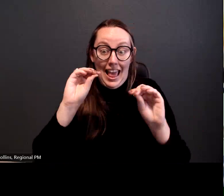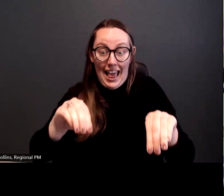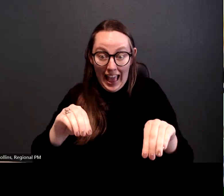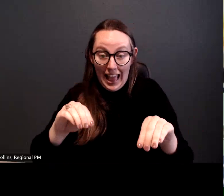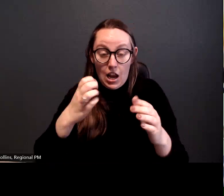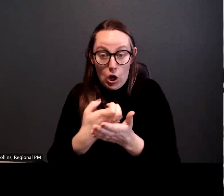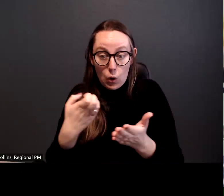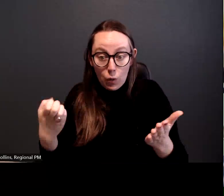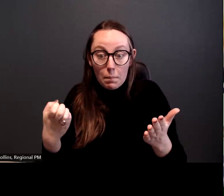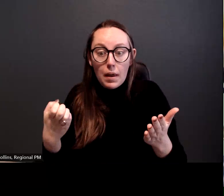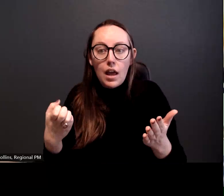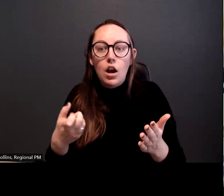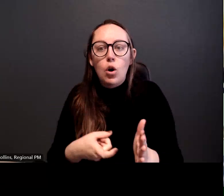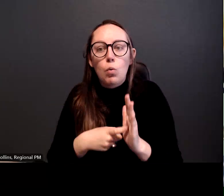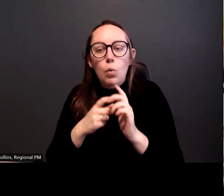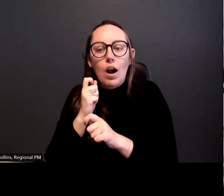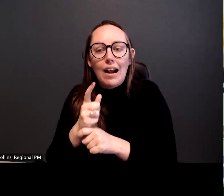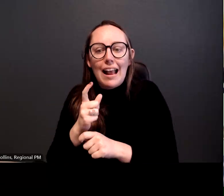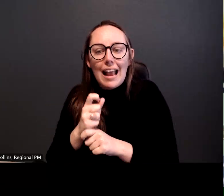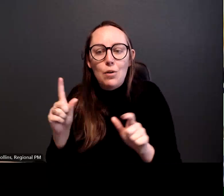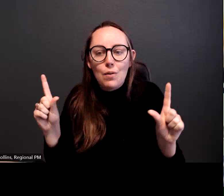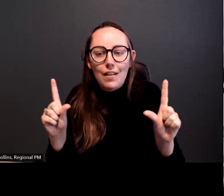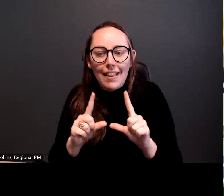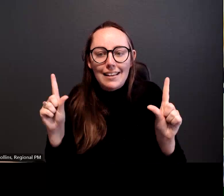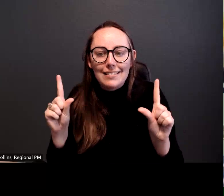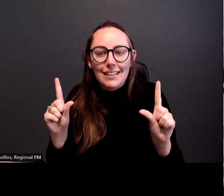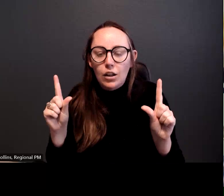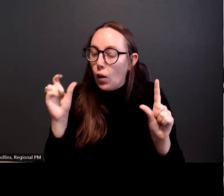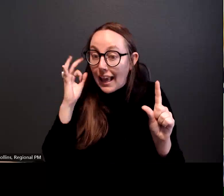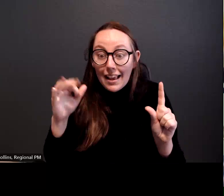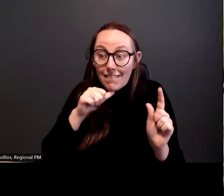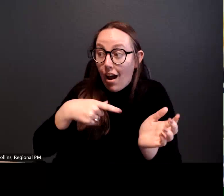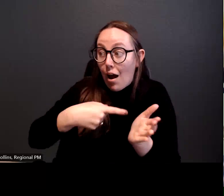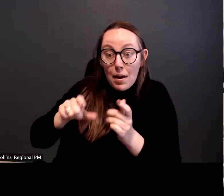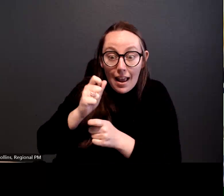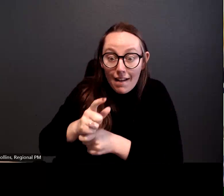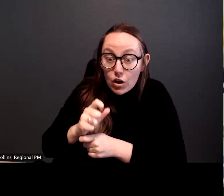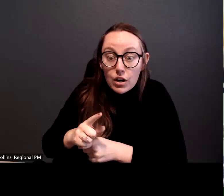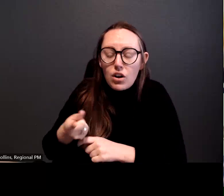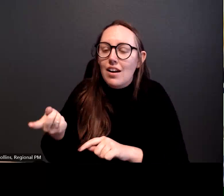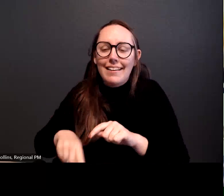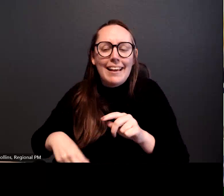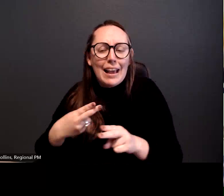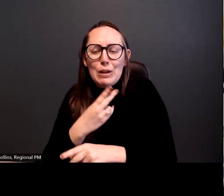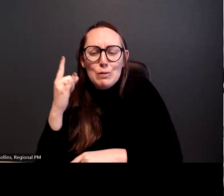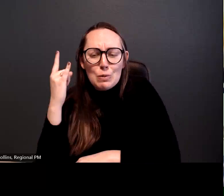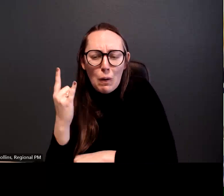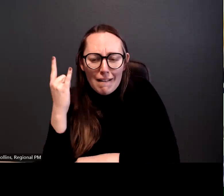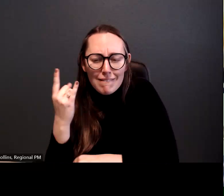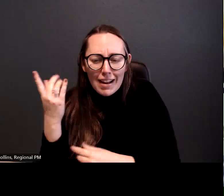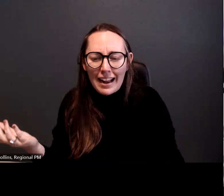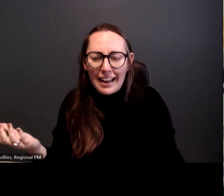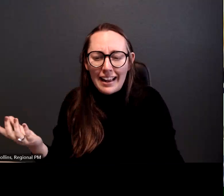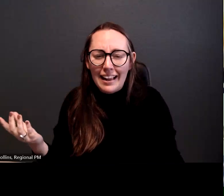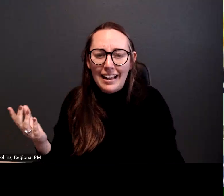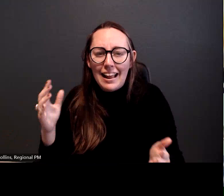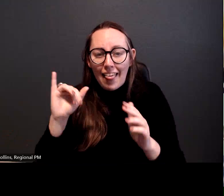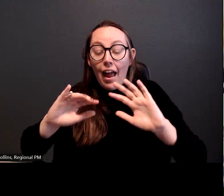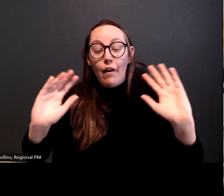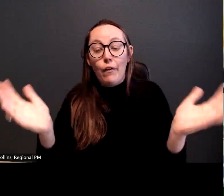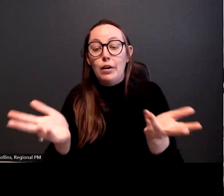the software to use the Wi-Fi access point. Talk about encouraging people to turn it off, you